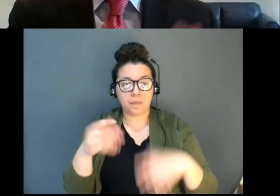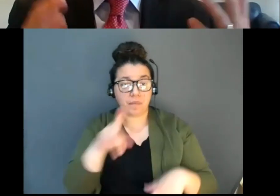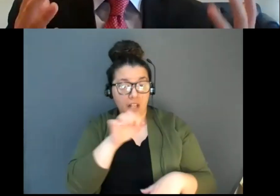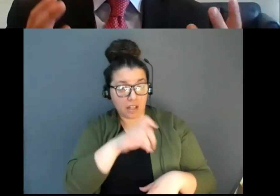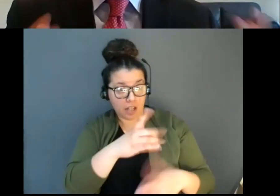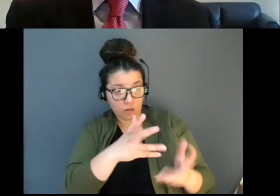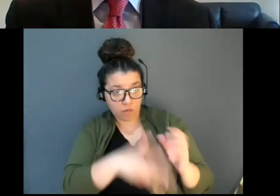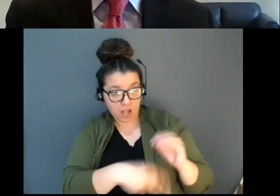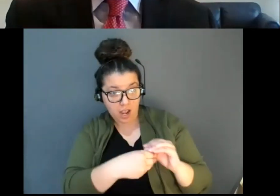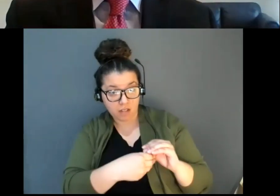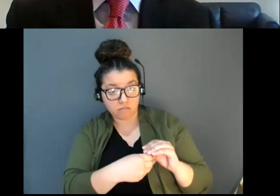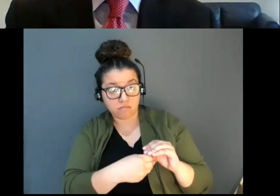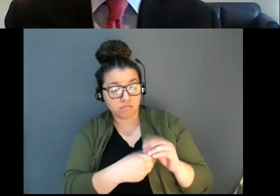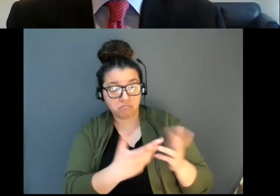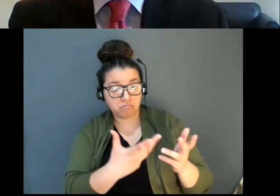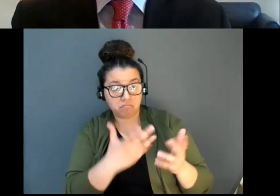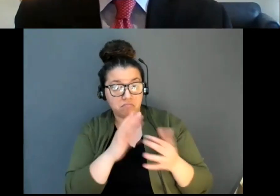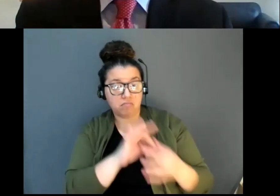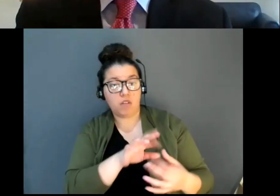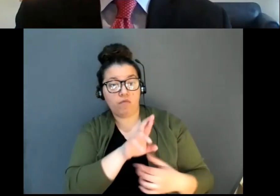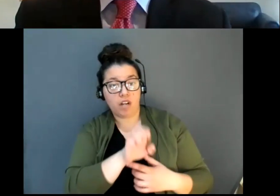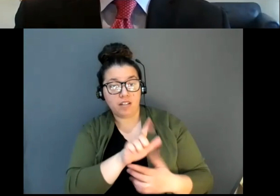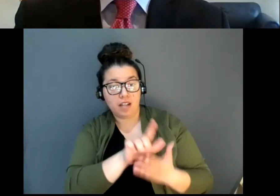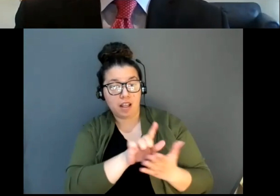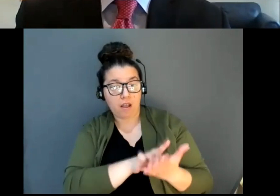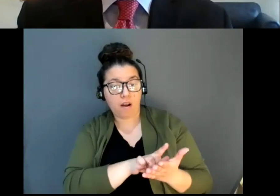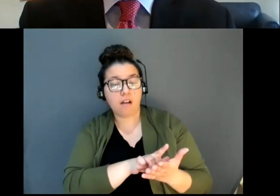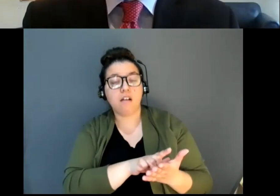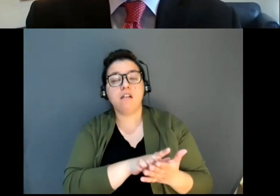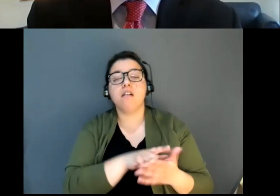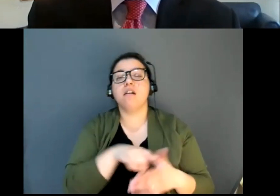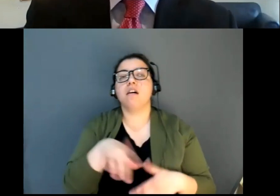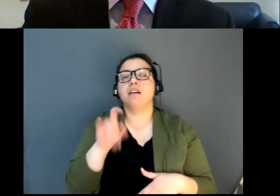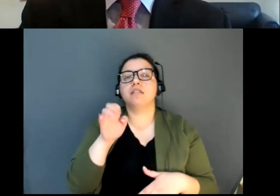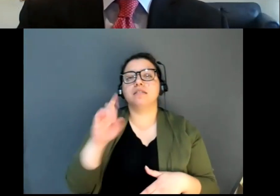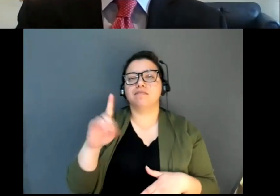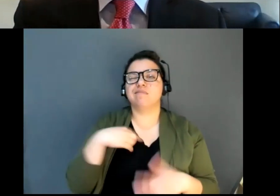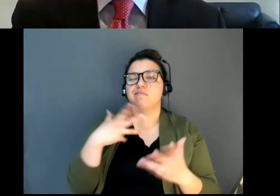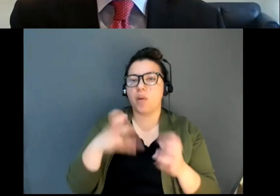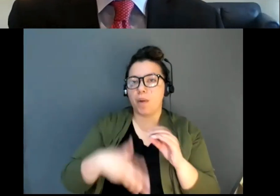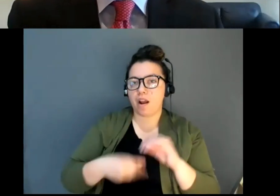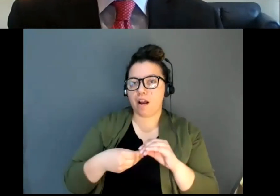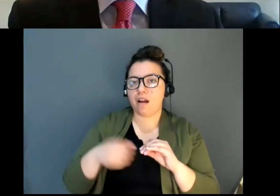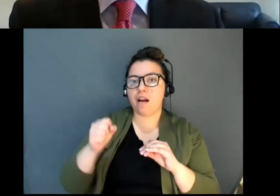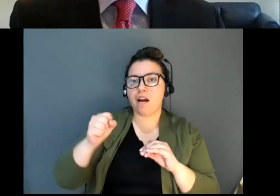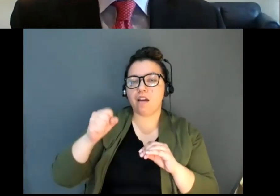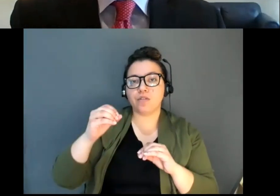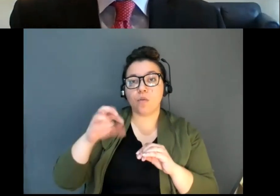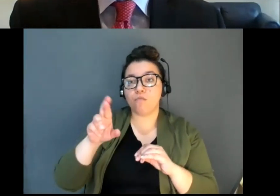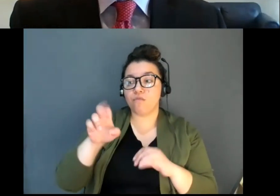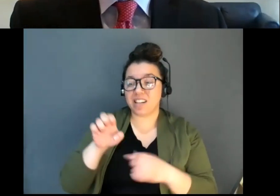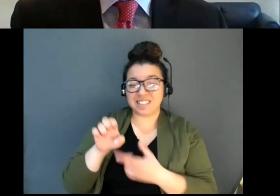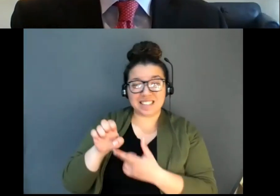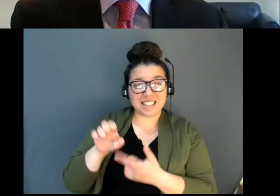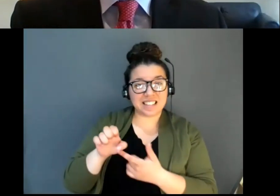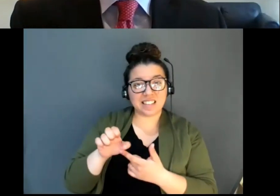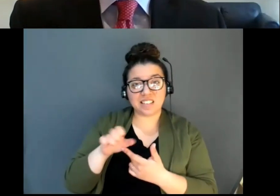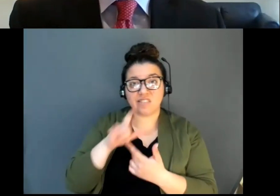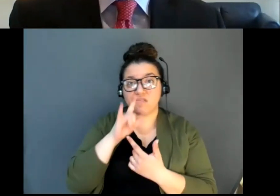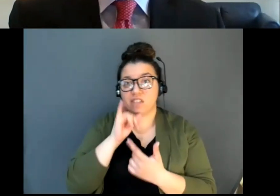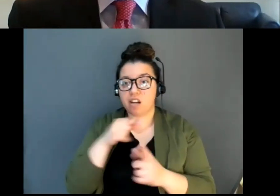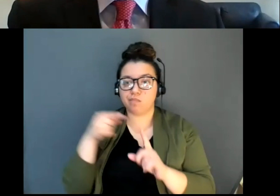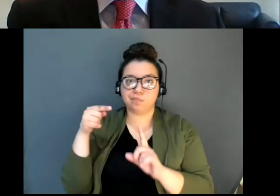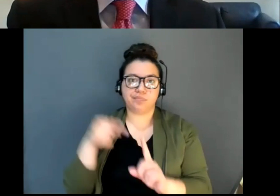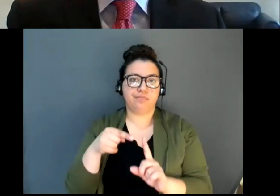about real estate law? I just wanted to add, when it comes to real estate, a lot of it boils down to